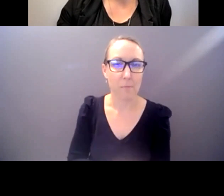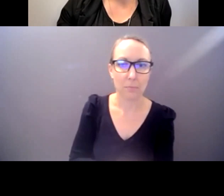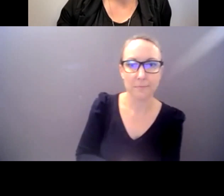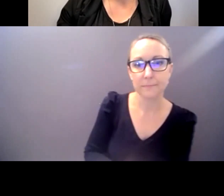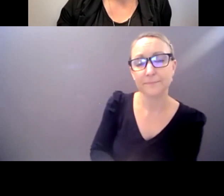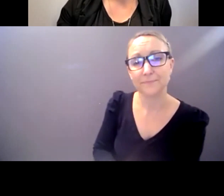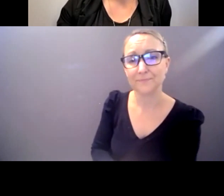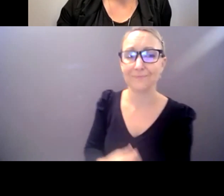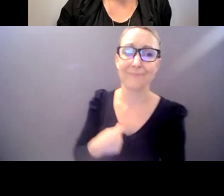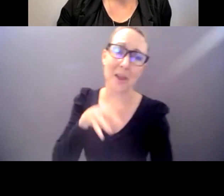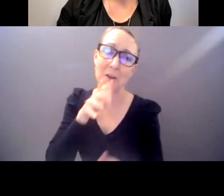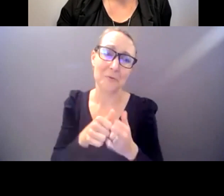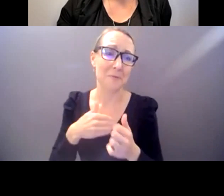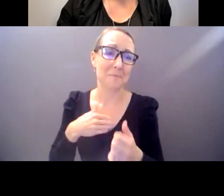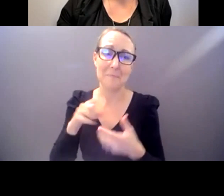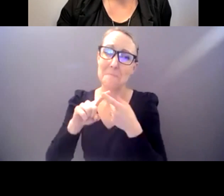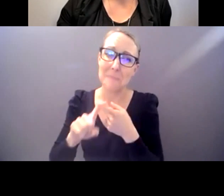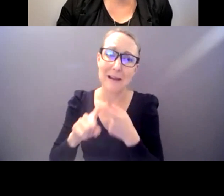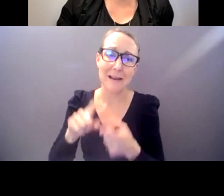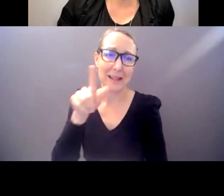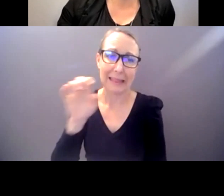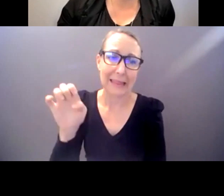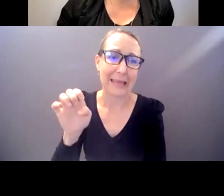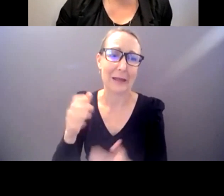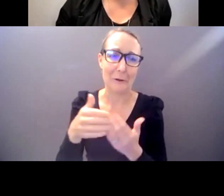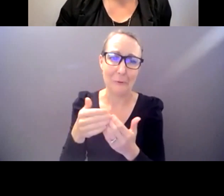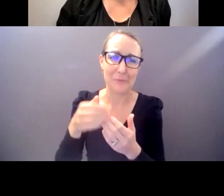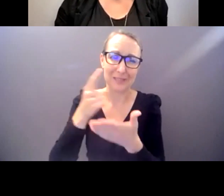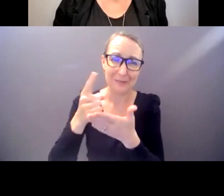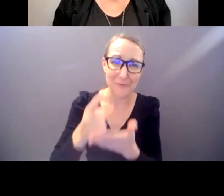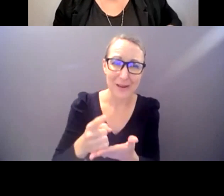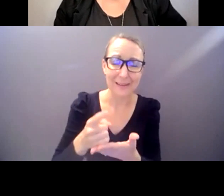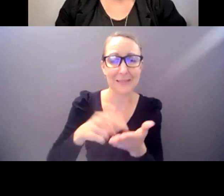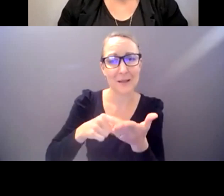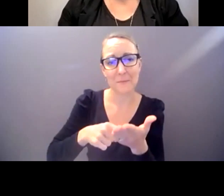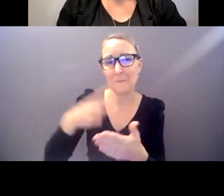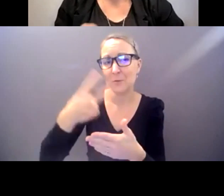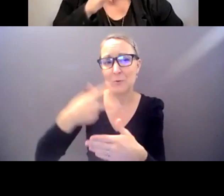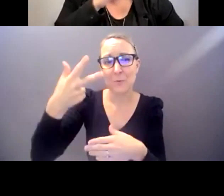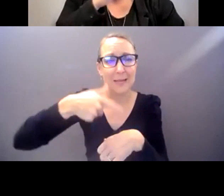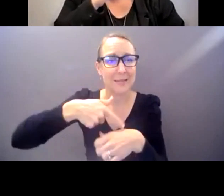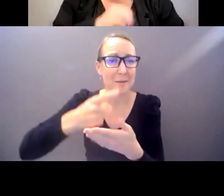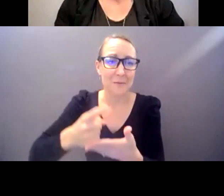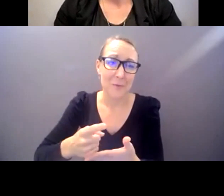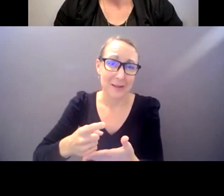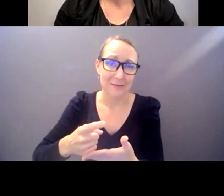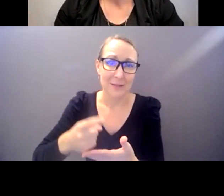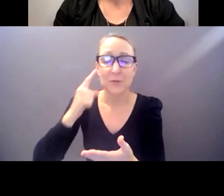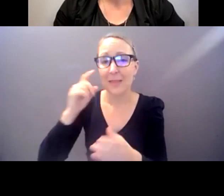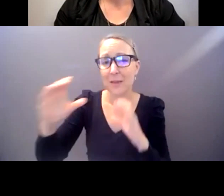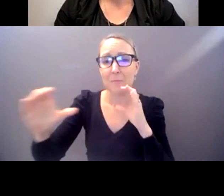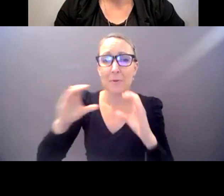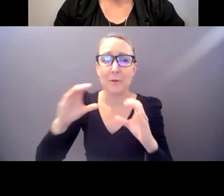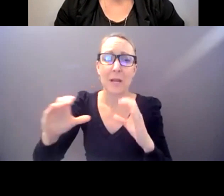I talk to my buddy Lee almost every week, sometimes multiple times a week. So I think communication